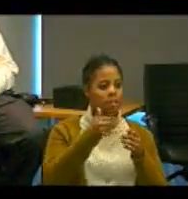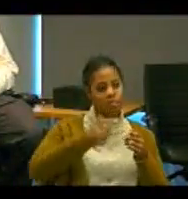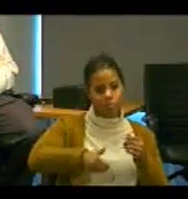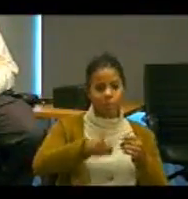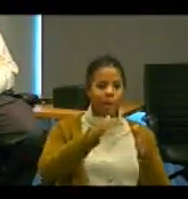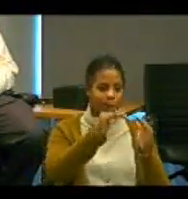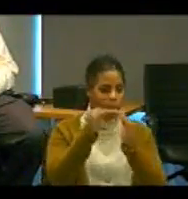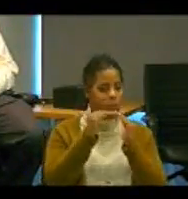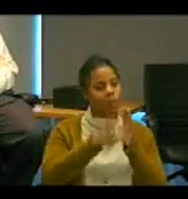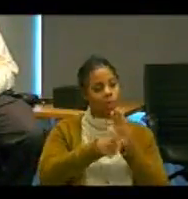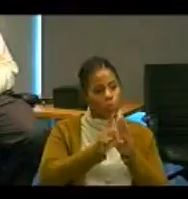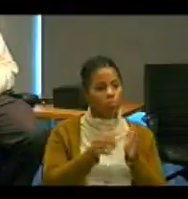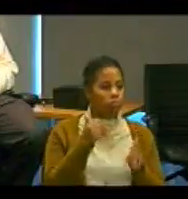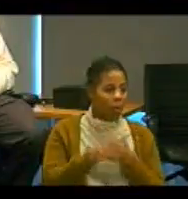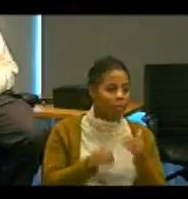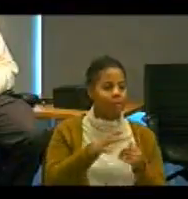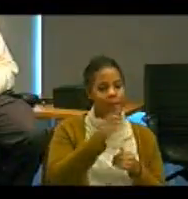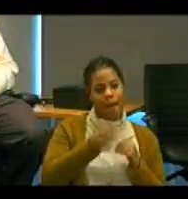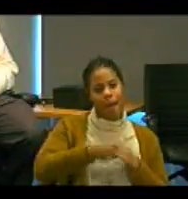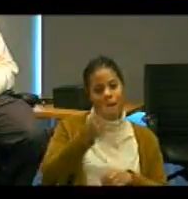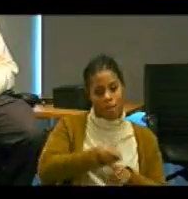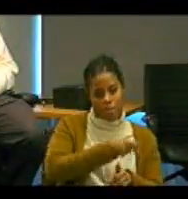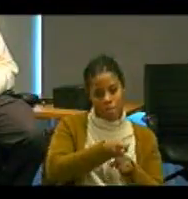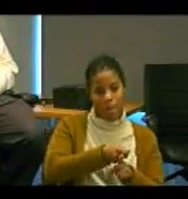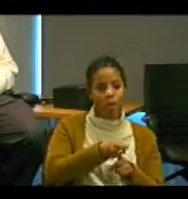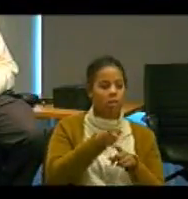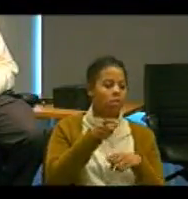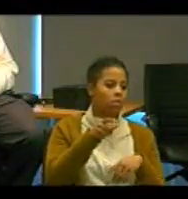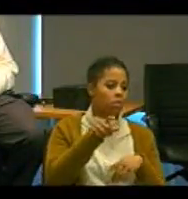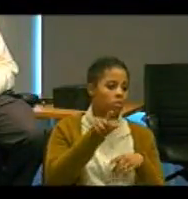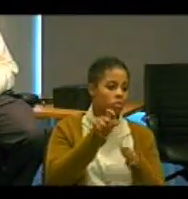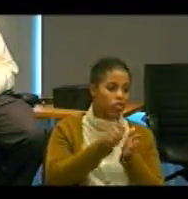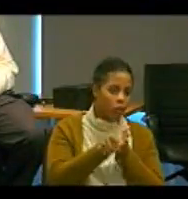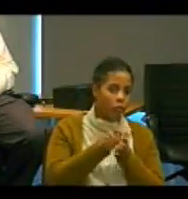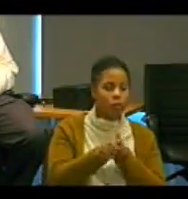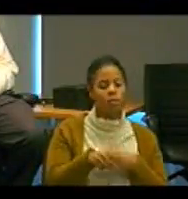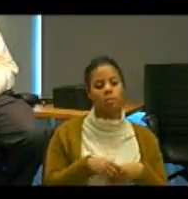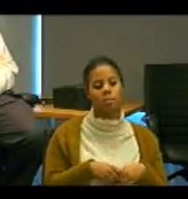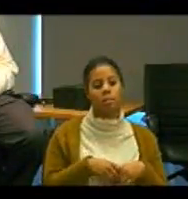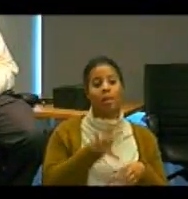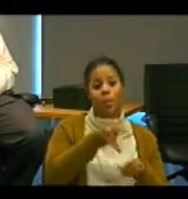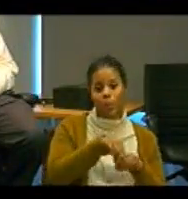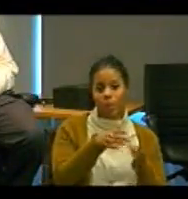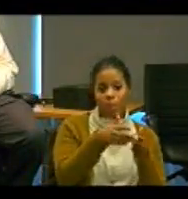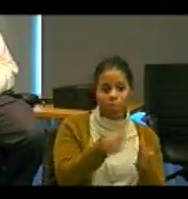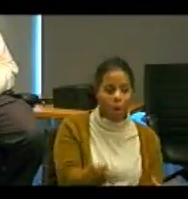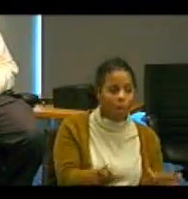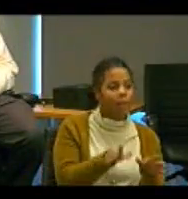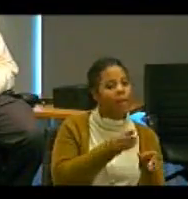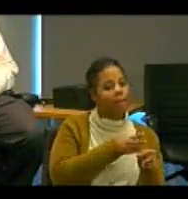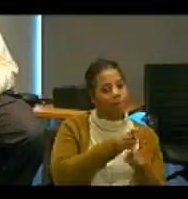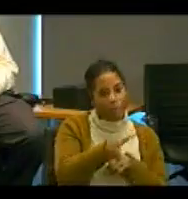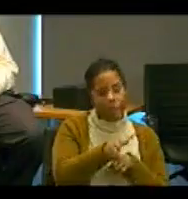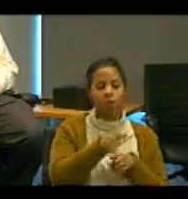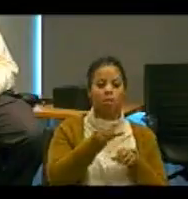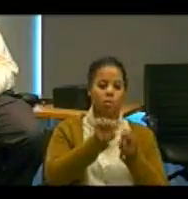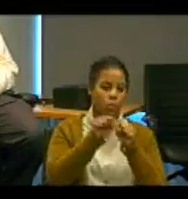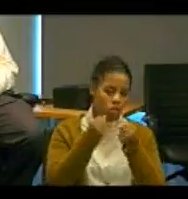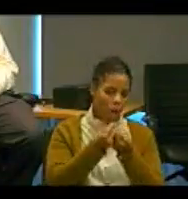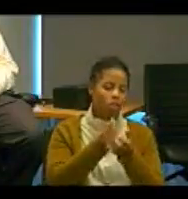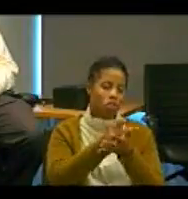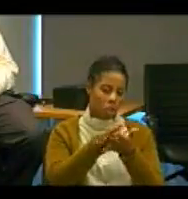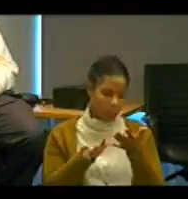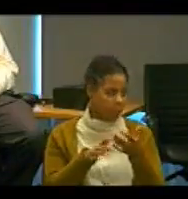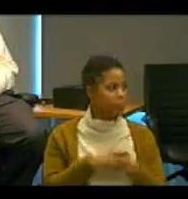in high-impact journals across a range of different fields, including in public health, sociology, and education. Next slide, please.